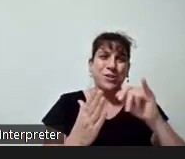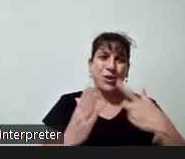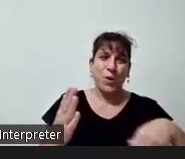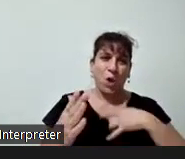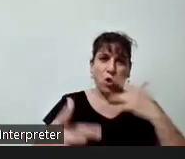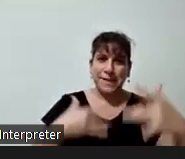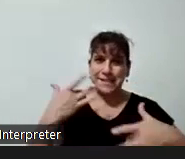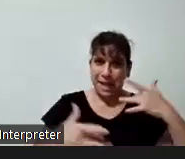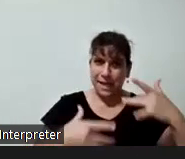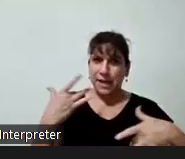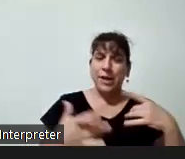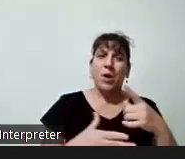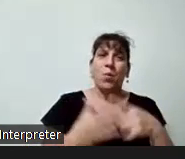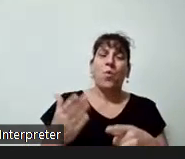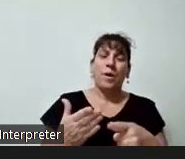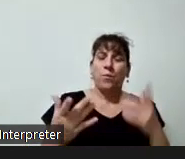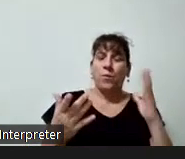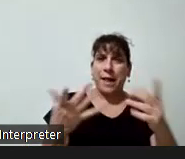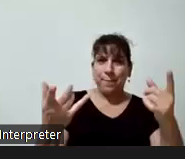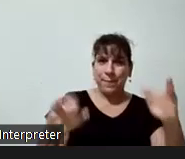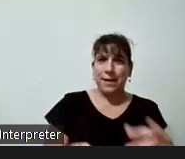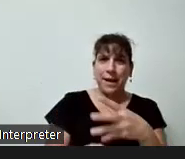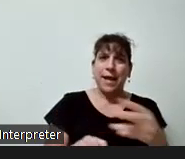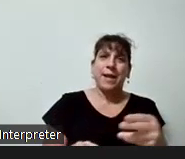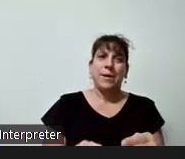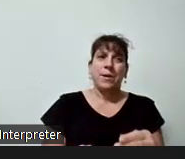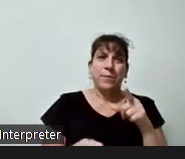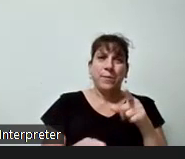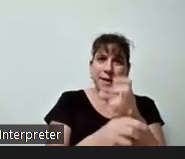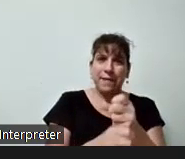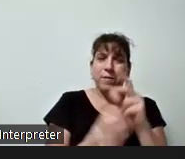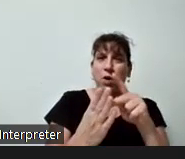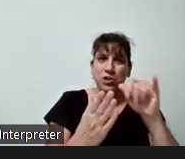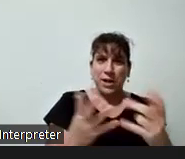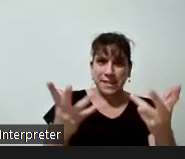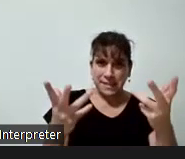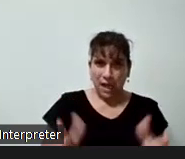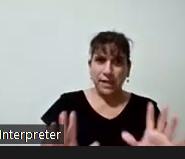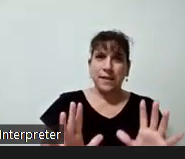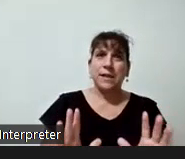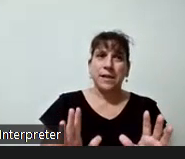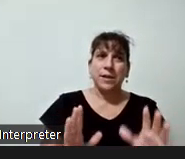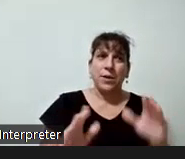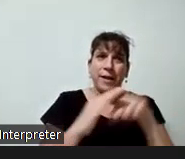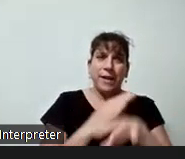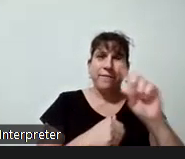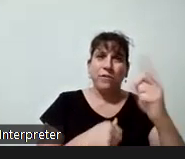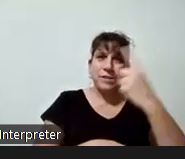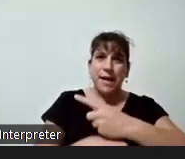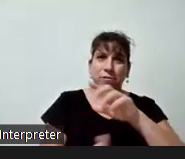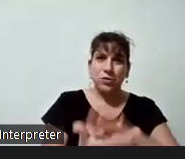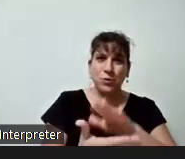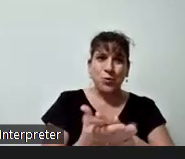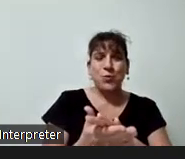excited of what's to come, and once we're actually able to get this project done and students be able to get in on the first day of school, and just the joy